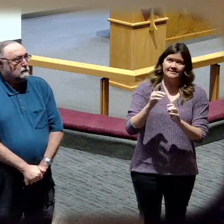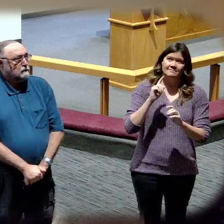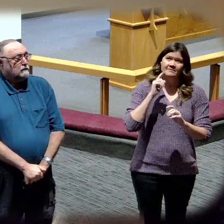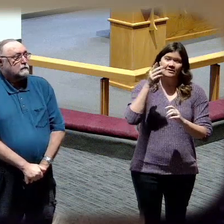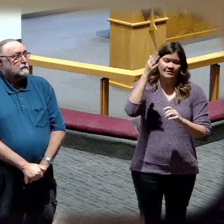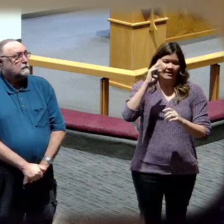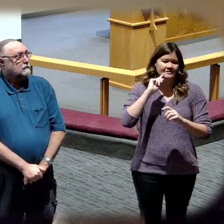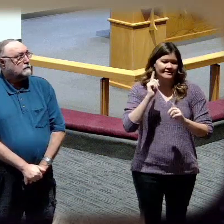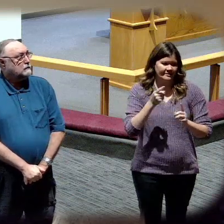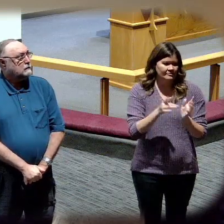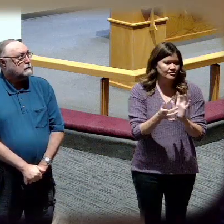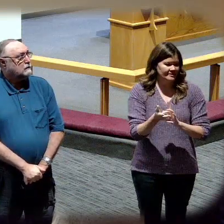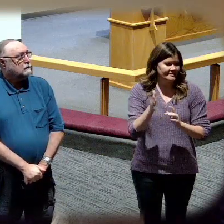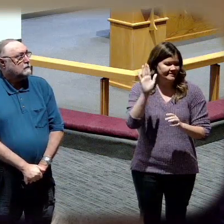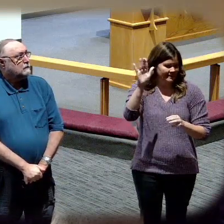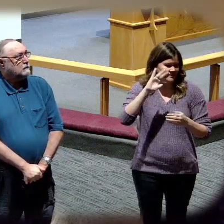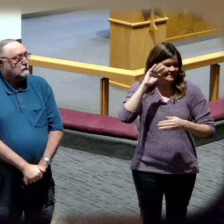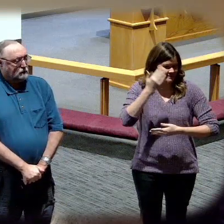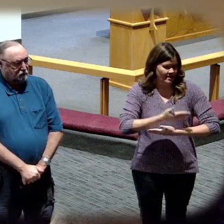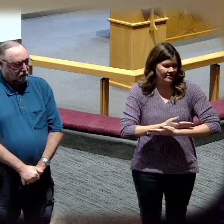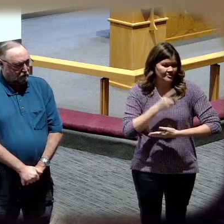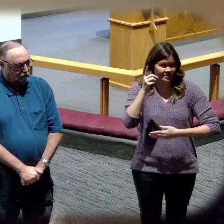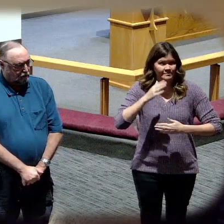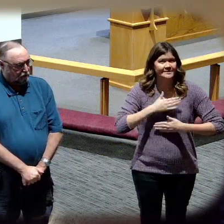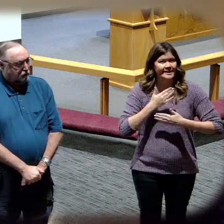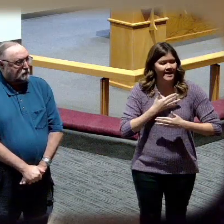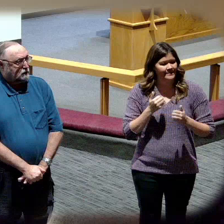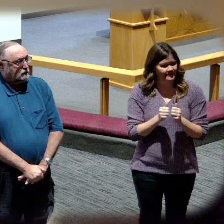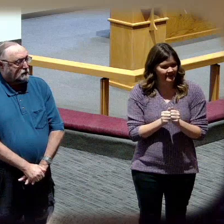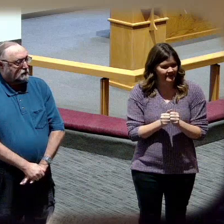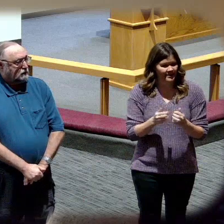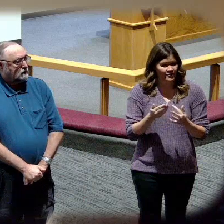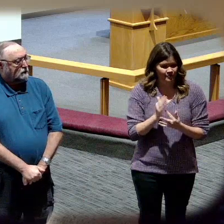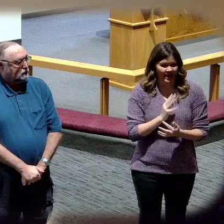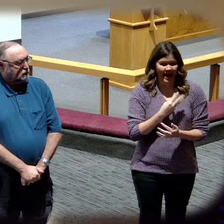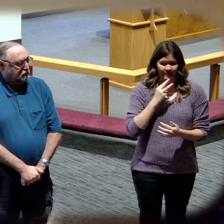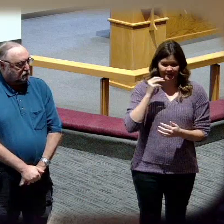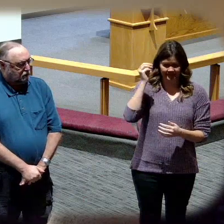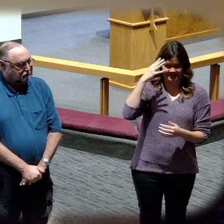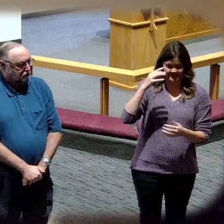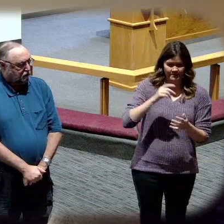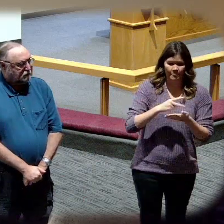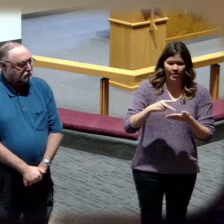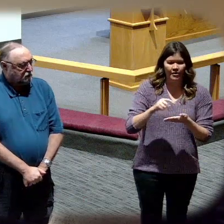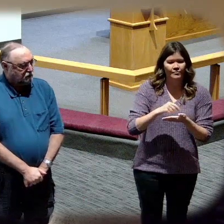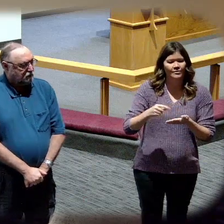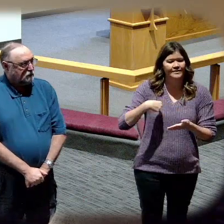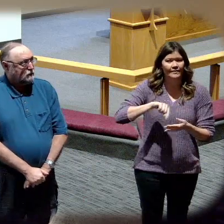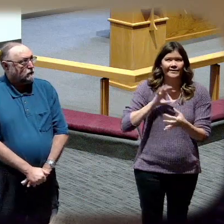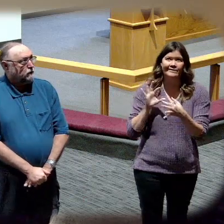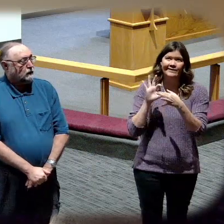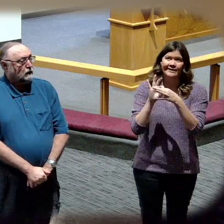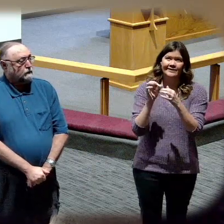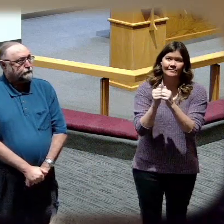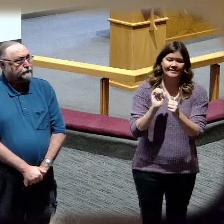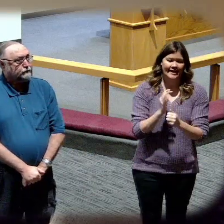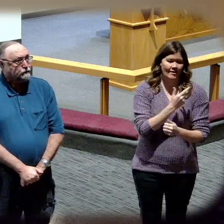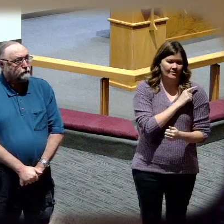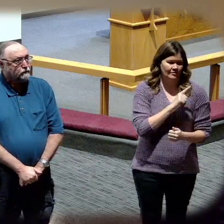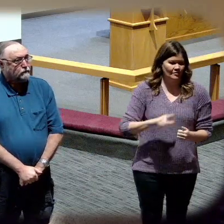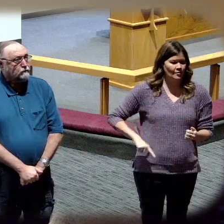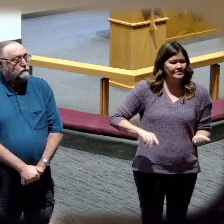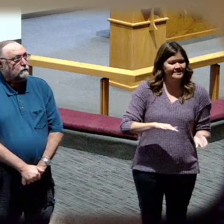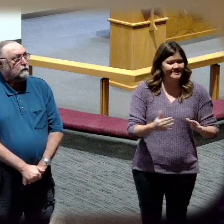well pleased. In our baptism, Paul wrote that we were joined to our Lord's death and